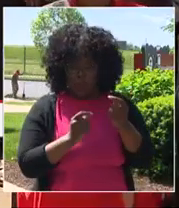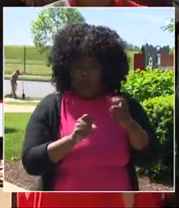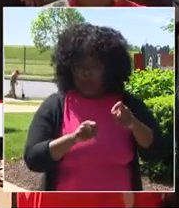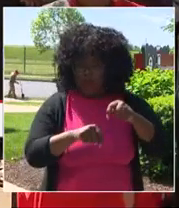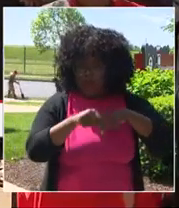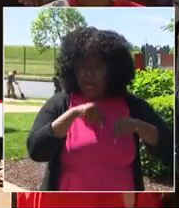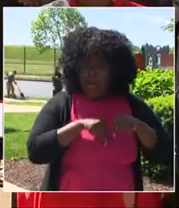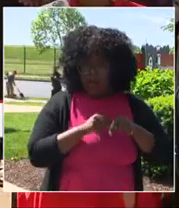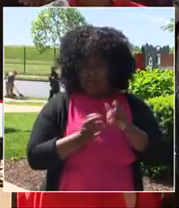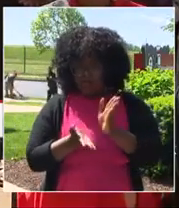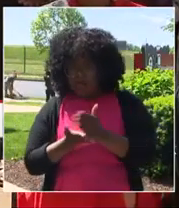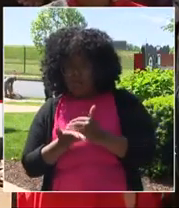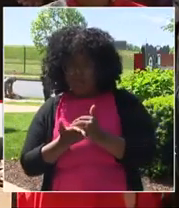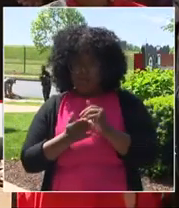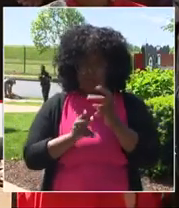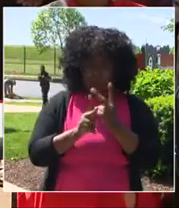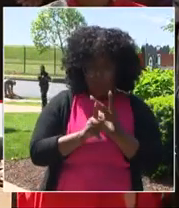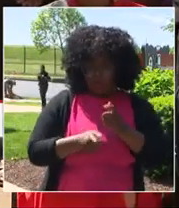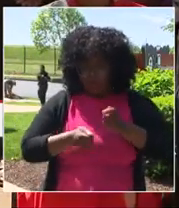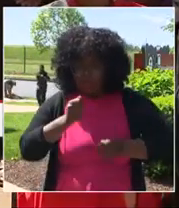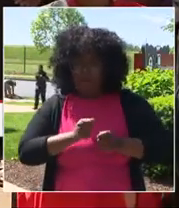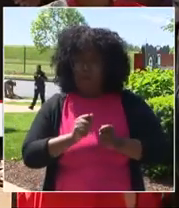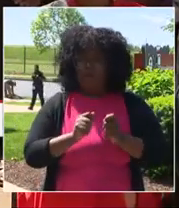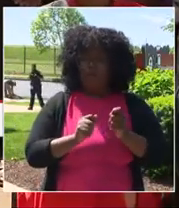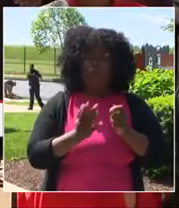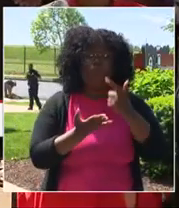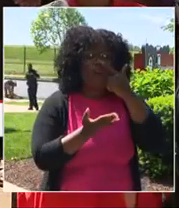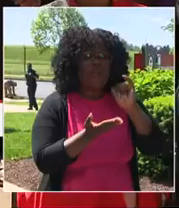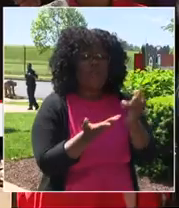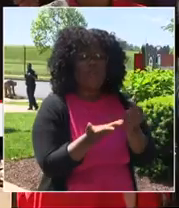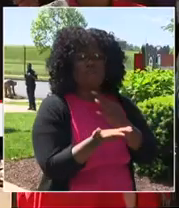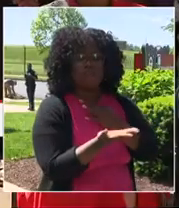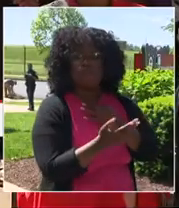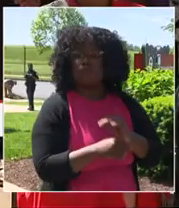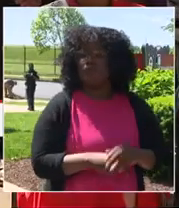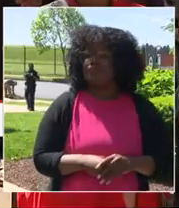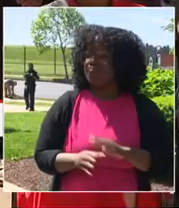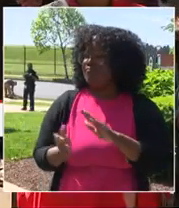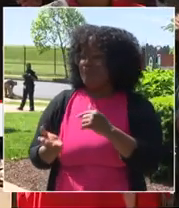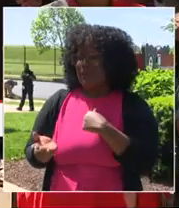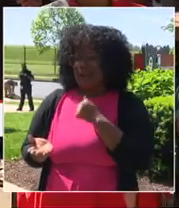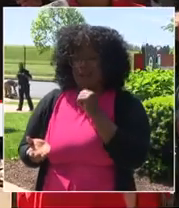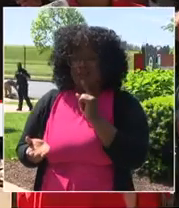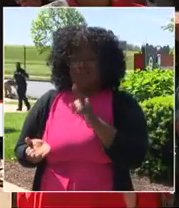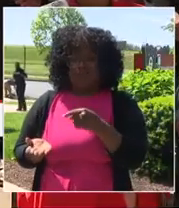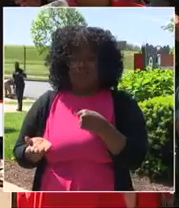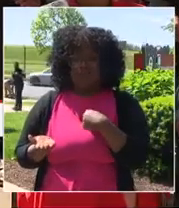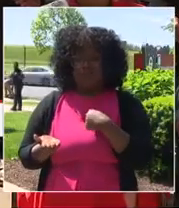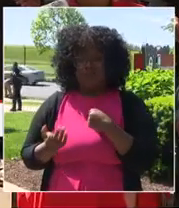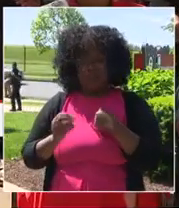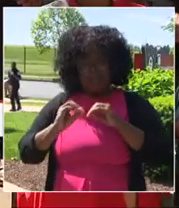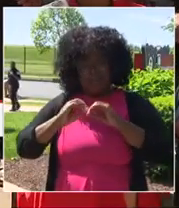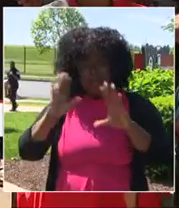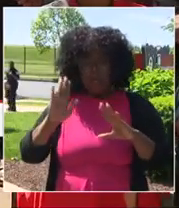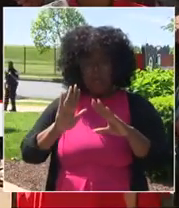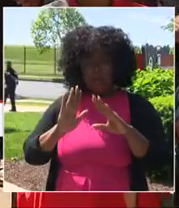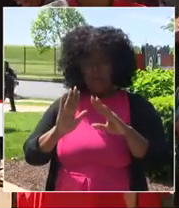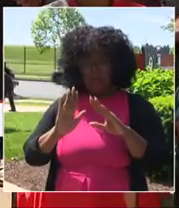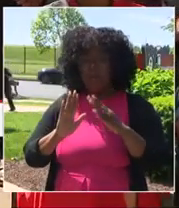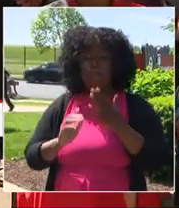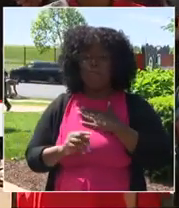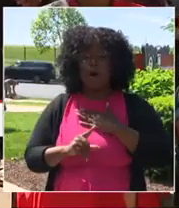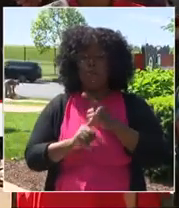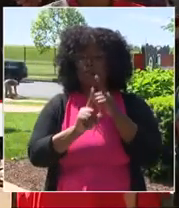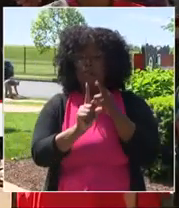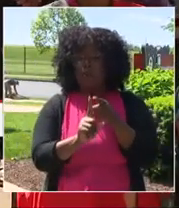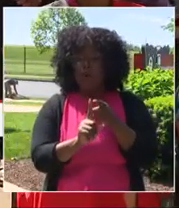know that is entirely clear, Martin, so I can't answer that, but we got to not get there. And